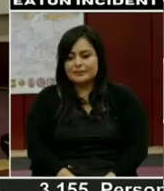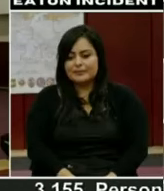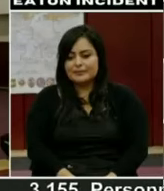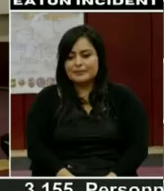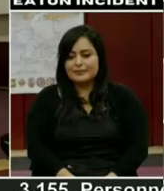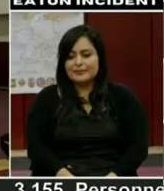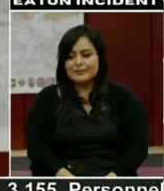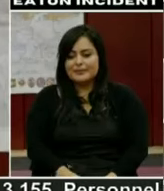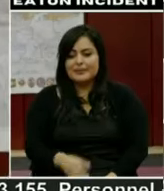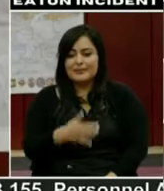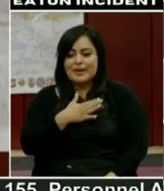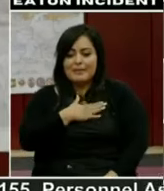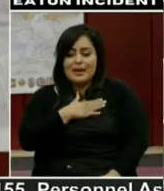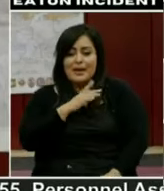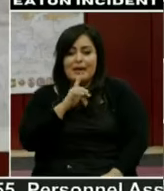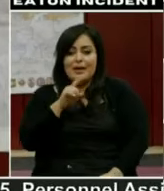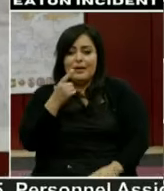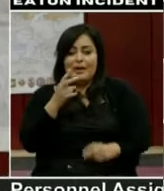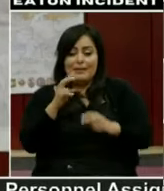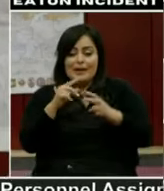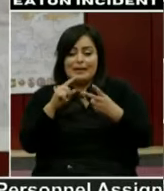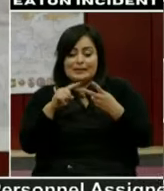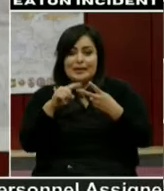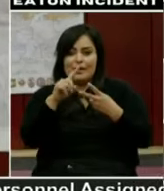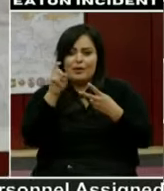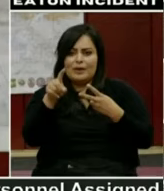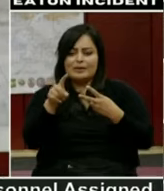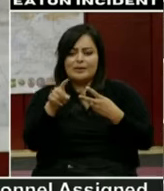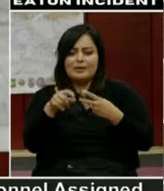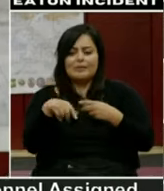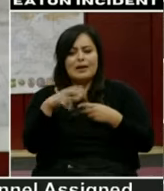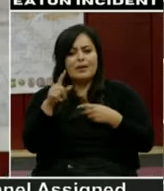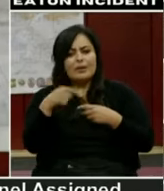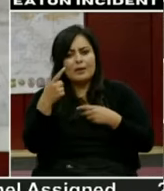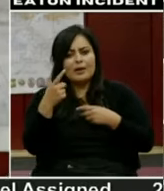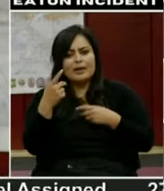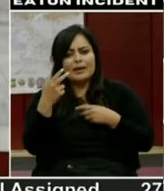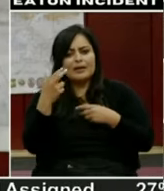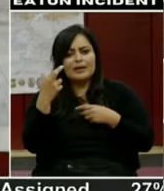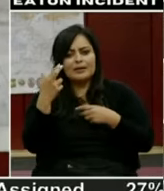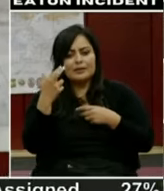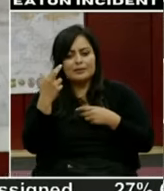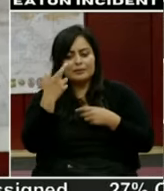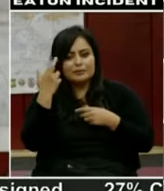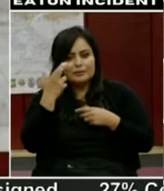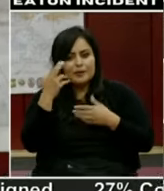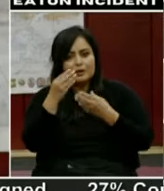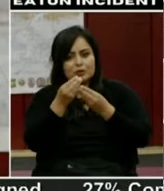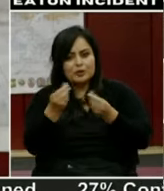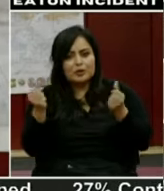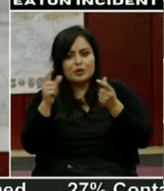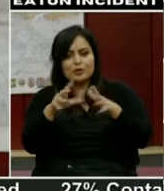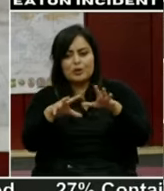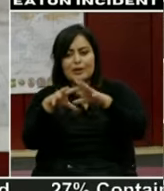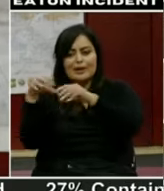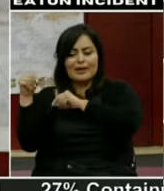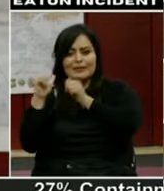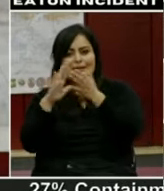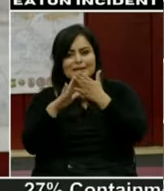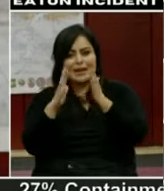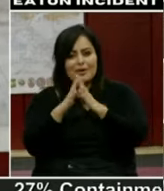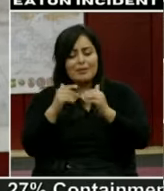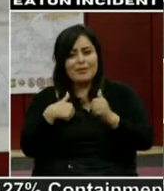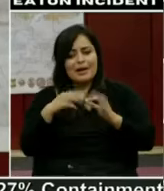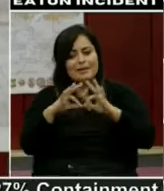Is my only recourse, and my second question, is my only recourse as a renter to leave town? My family